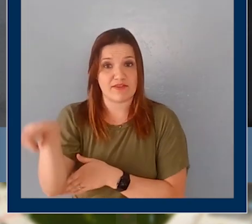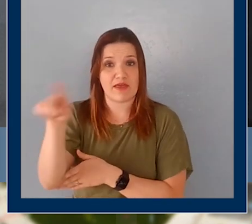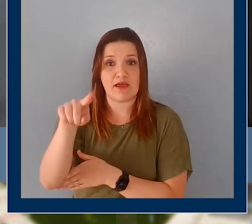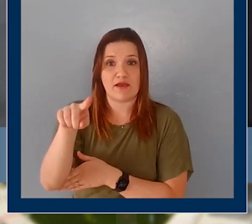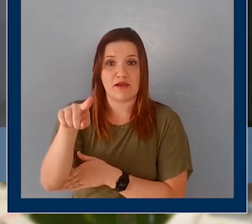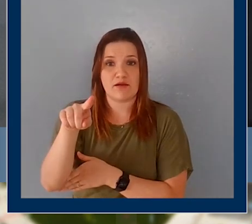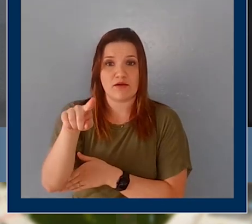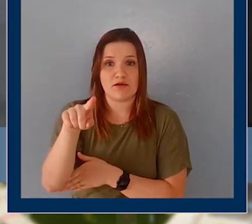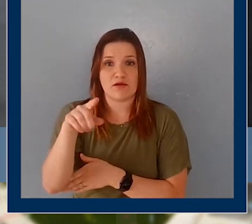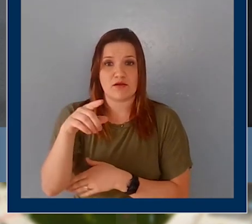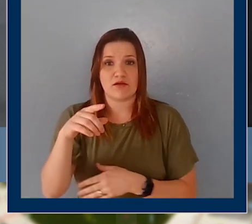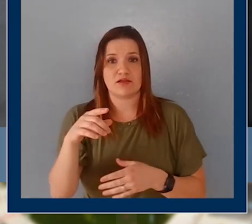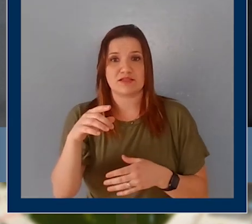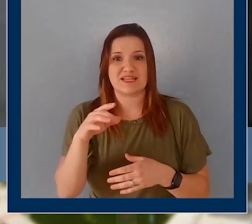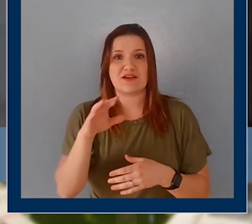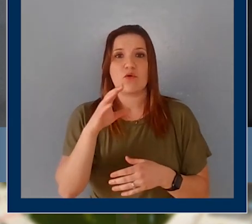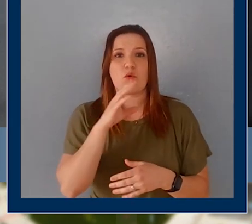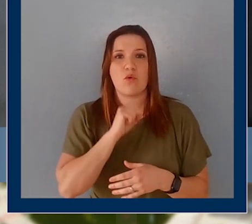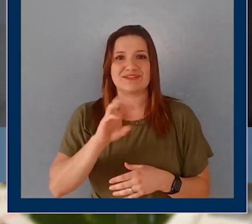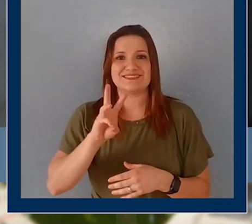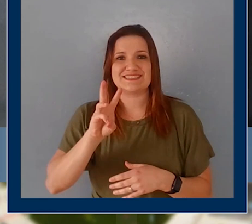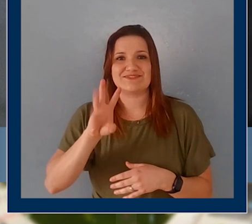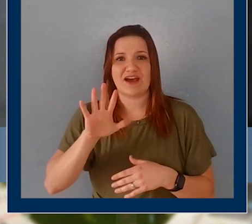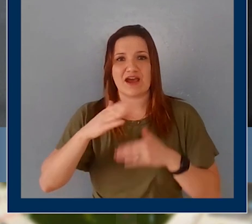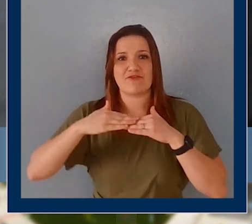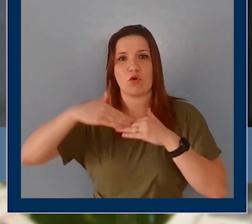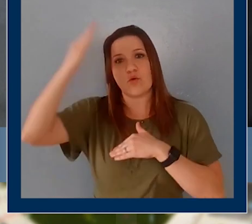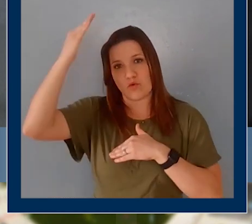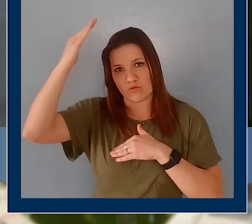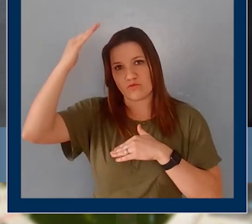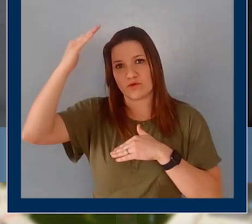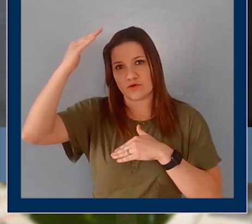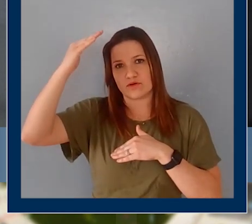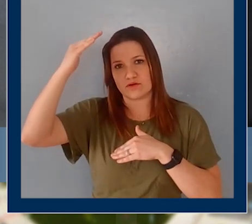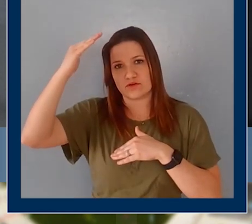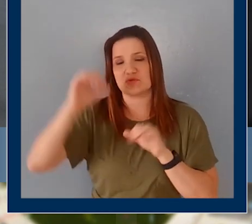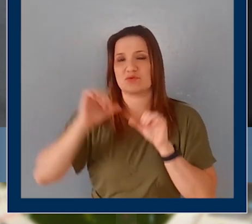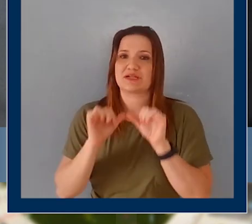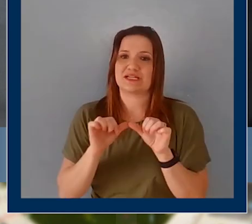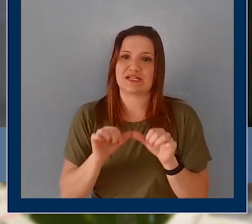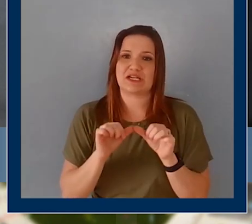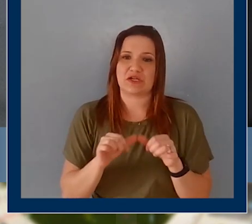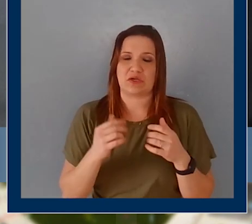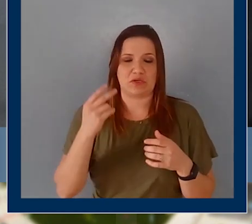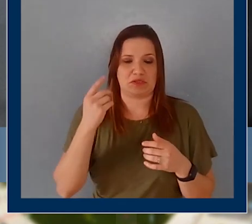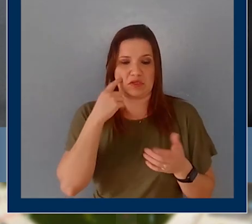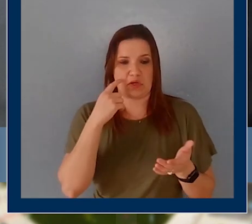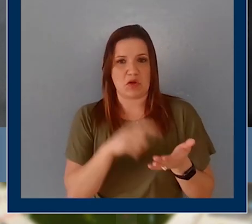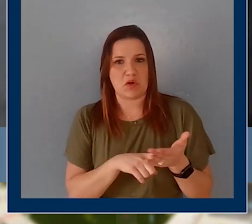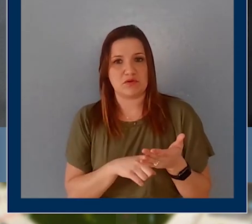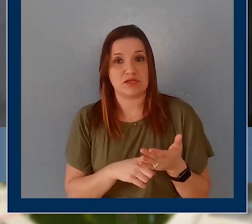in California. And in California, there are currently almost